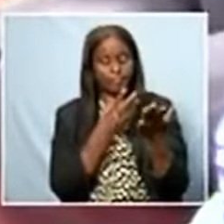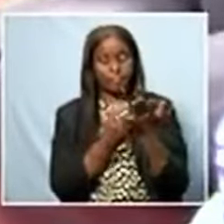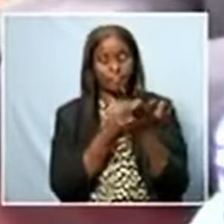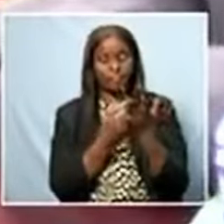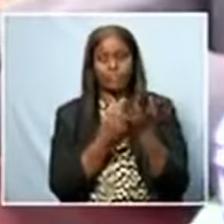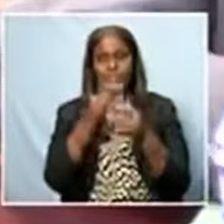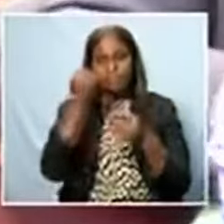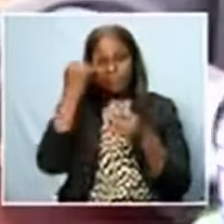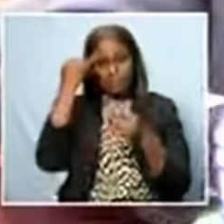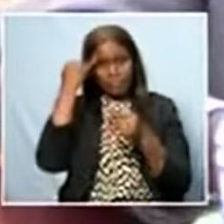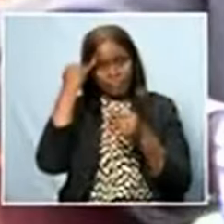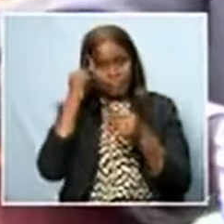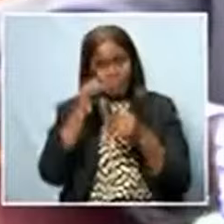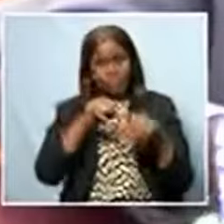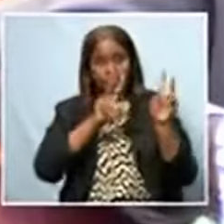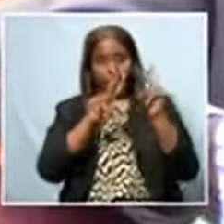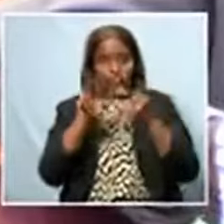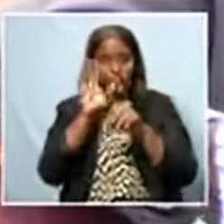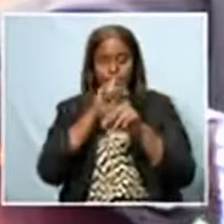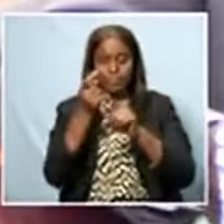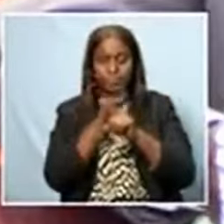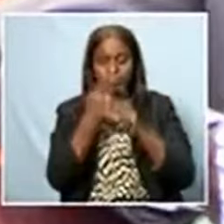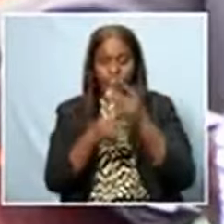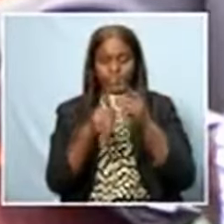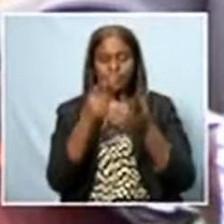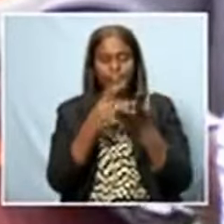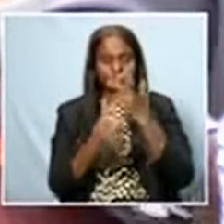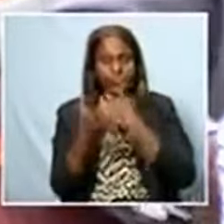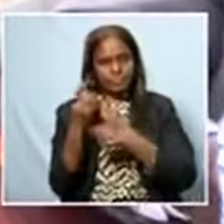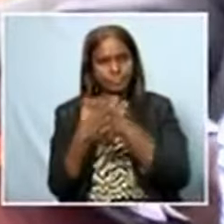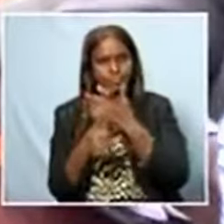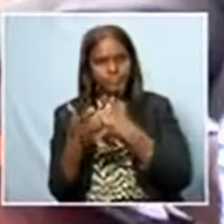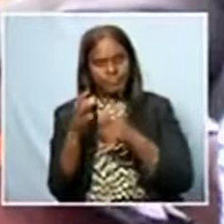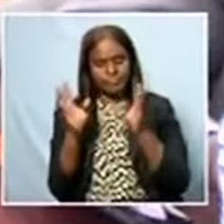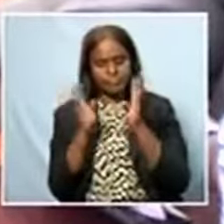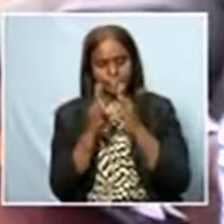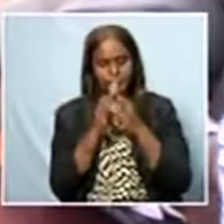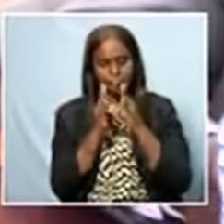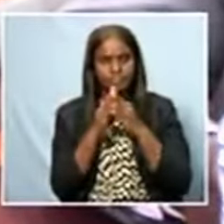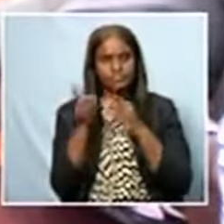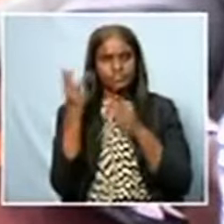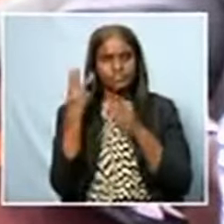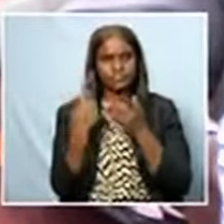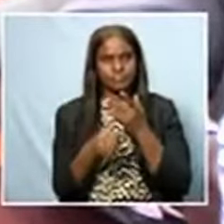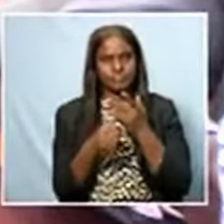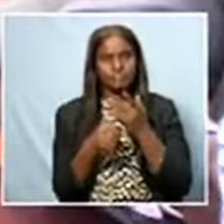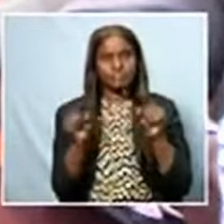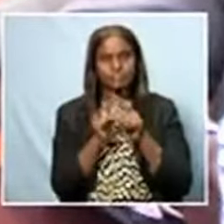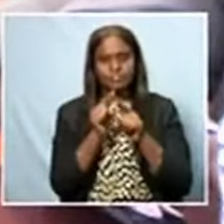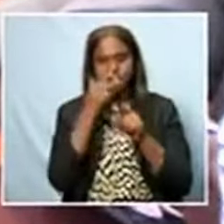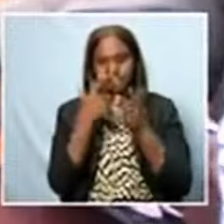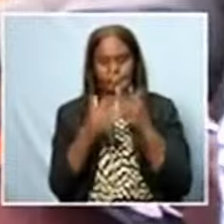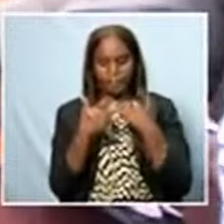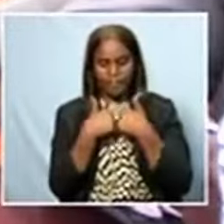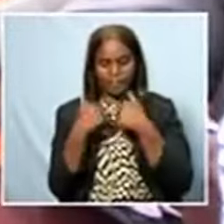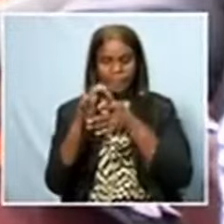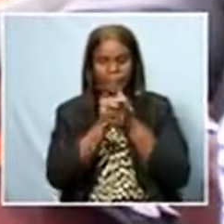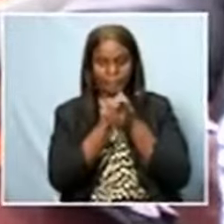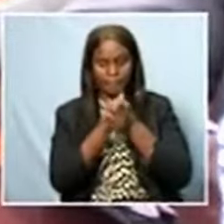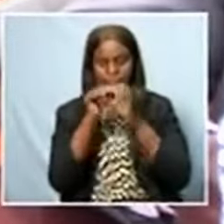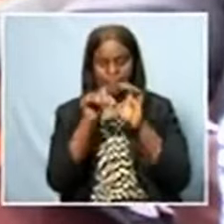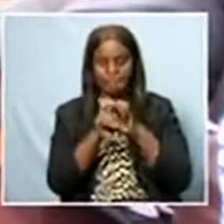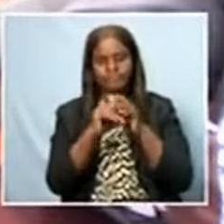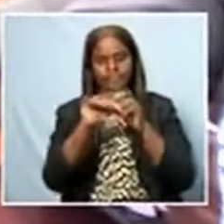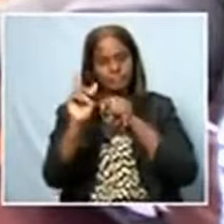deadline. Key observations that came from the consultations was that there should be harmonization of the